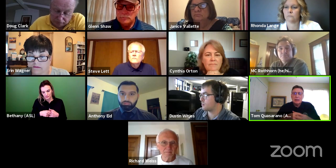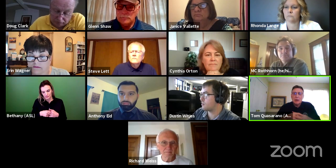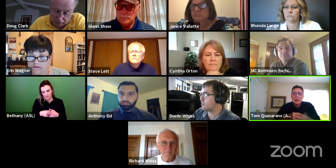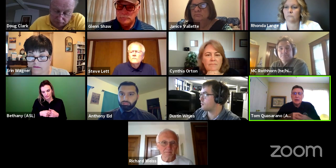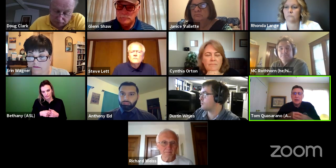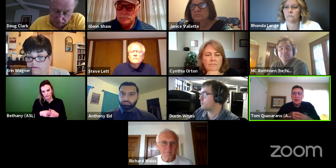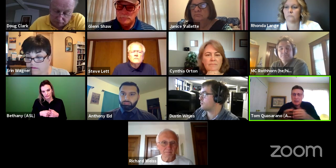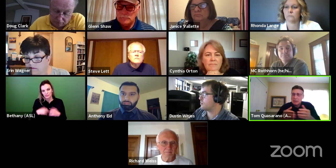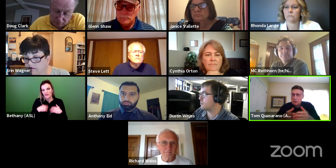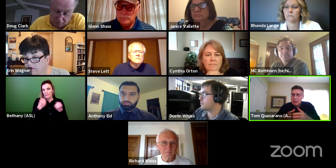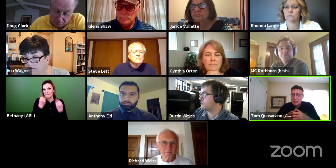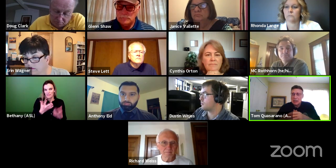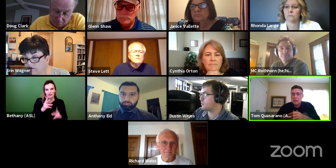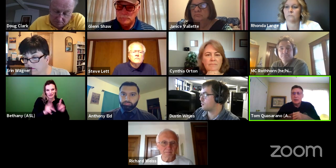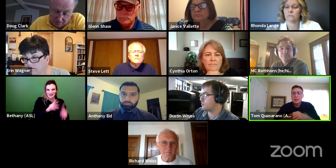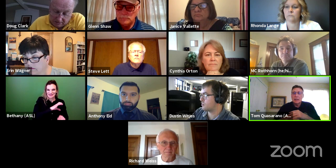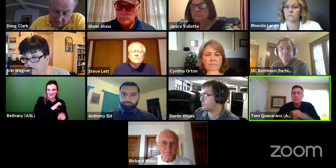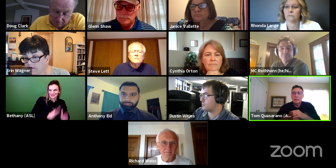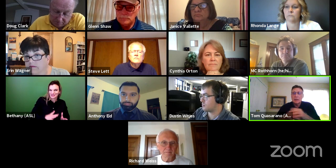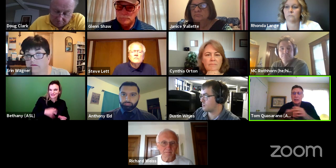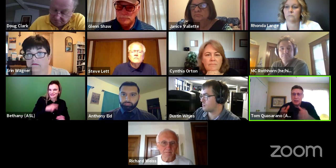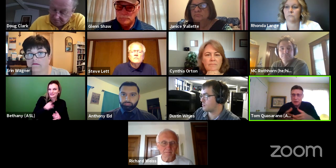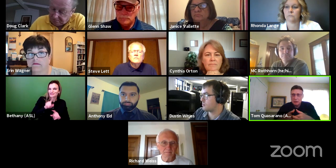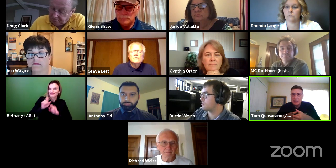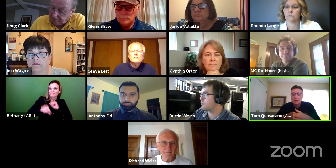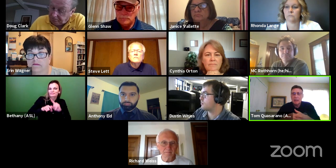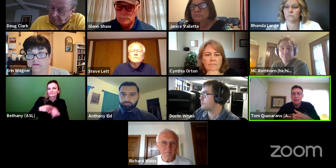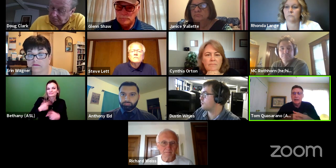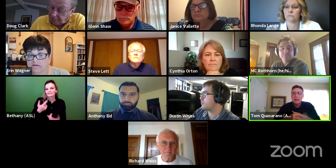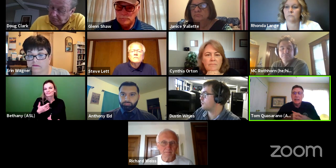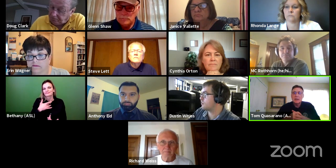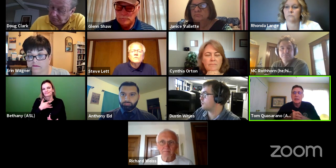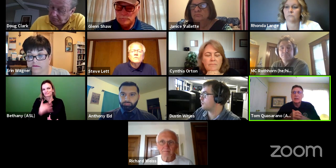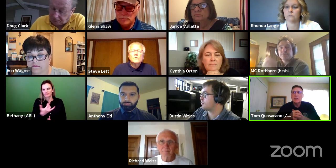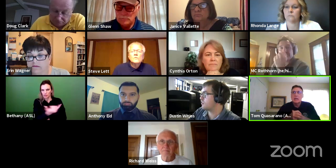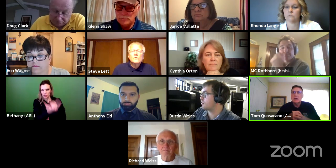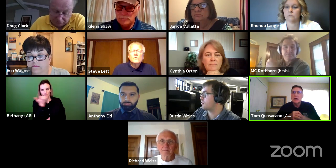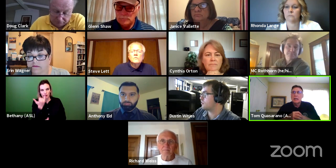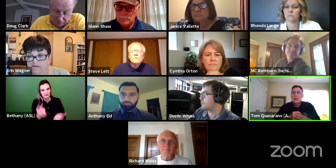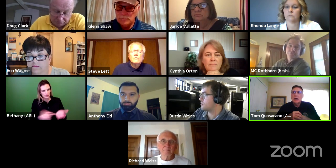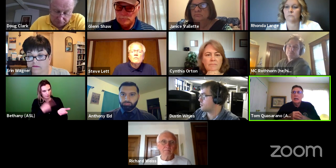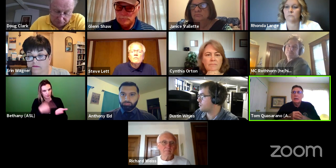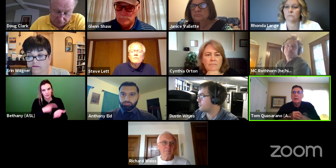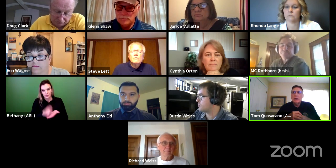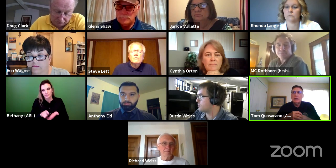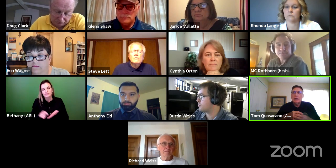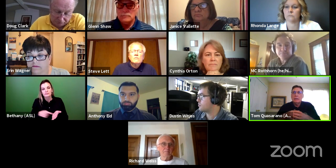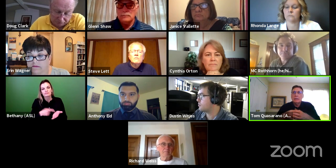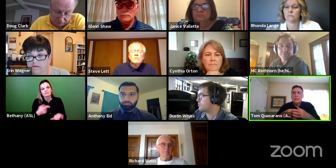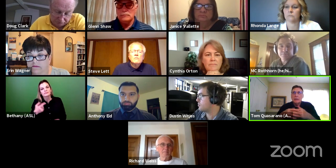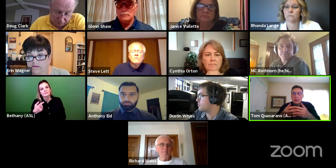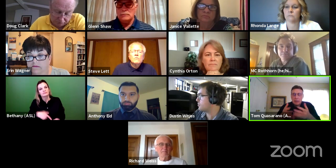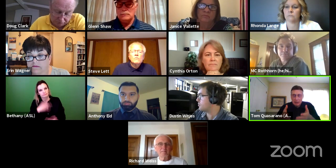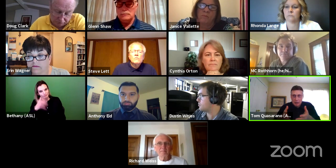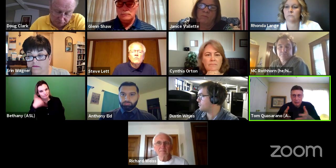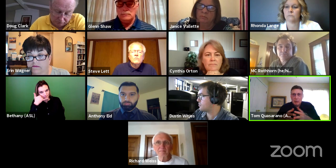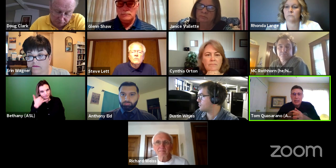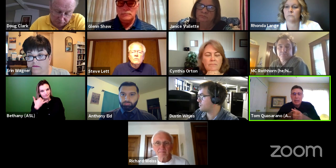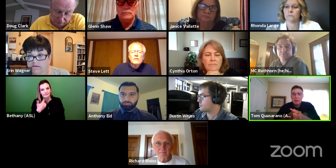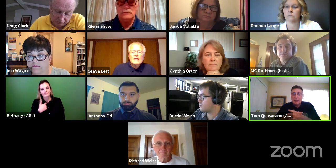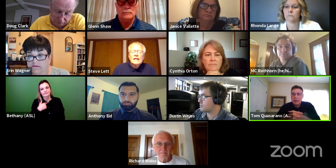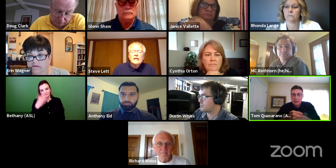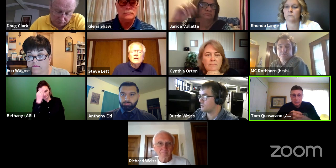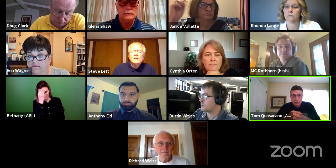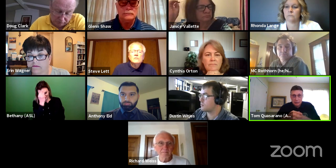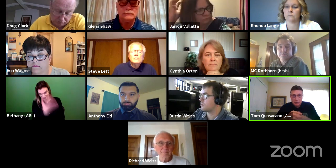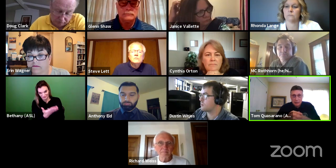citizen inquiries, and sometimes we'll get calls. Mostly everything is in writing, but if I take a citizen call, we tell them that we